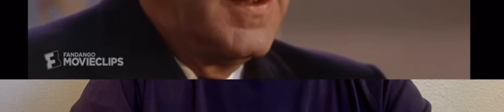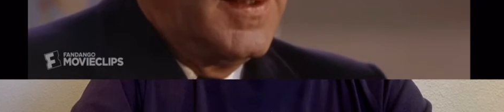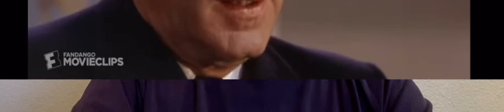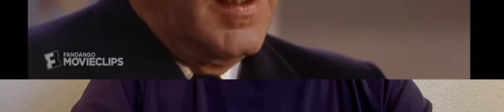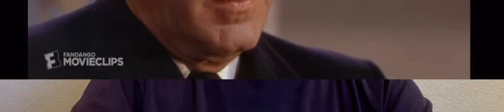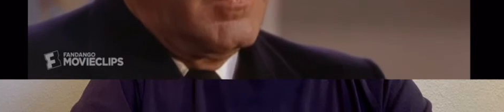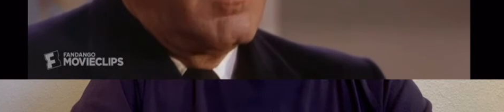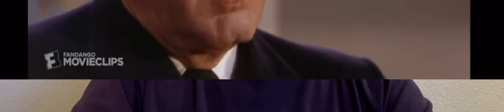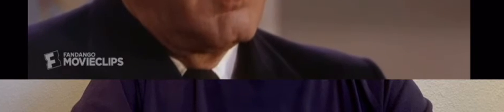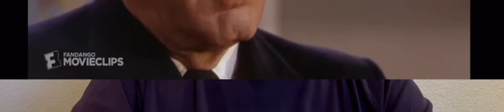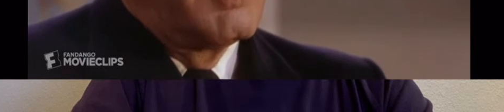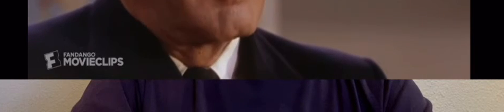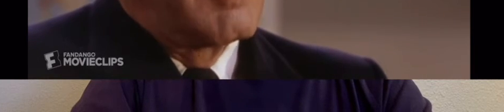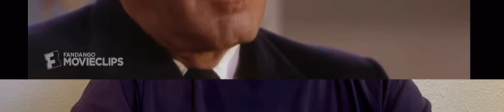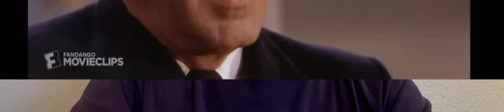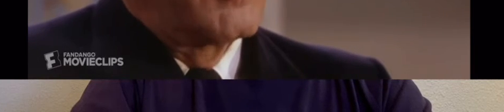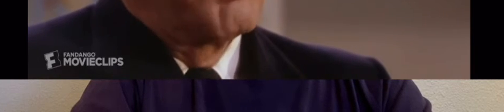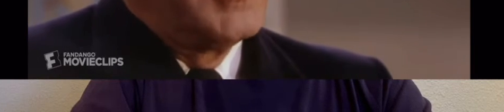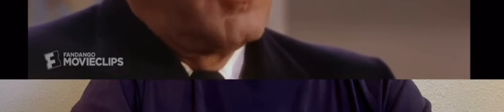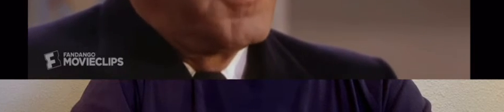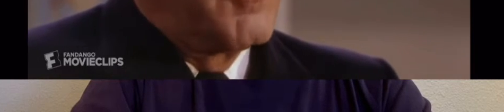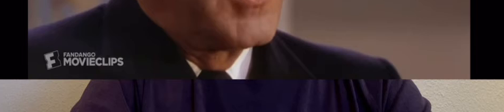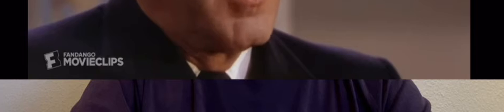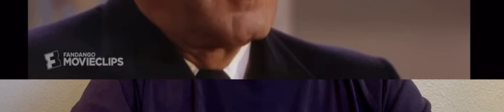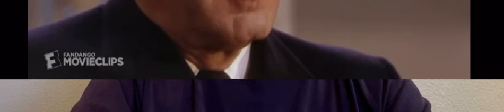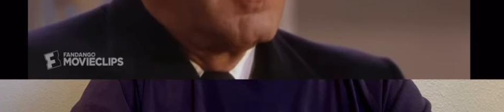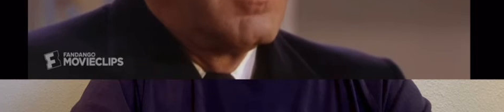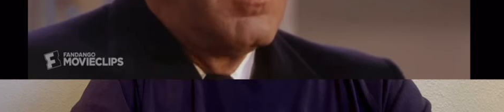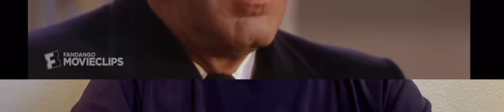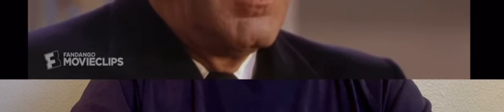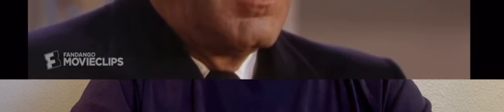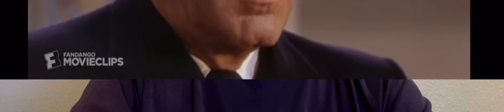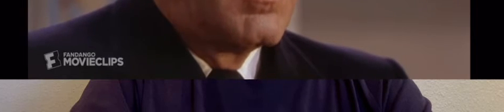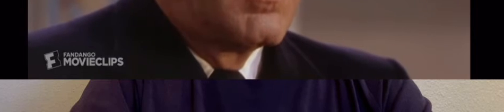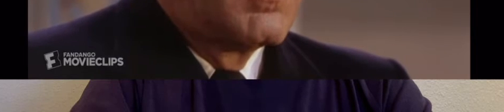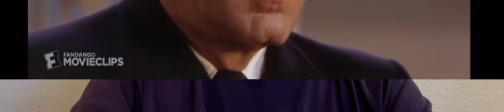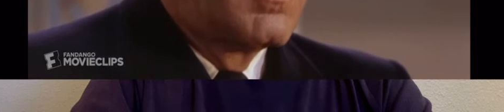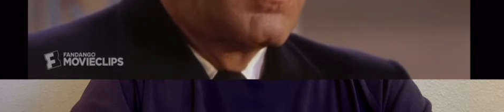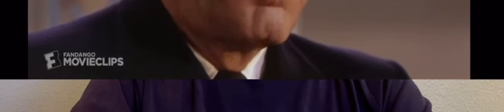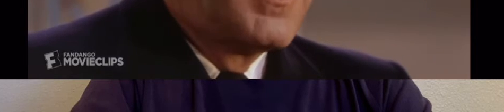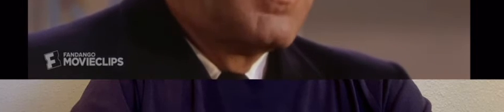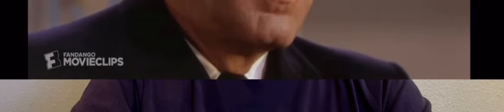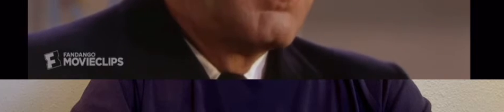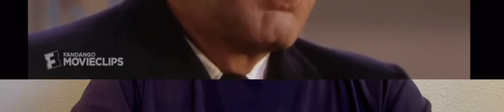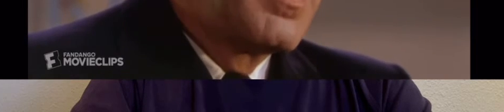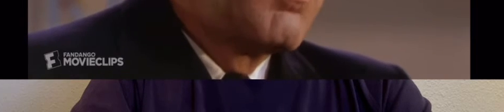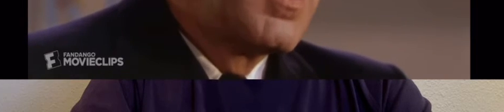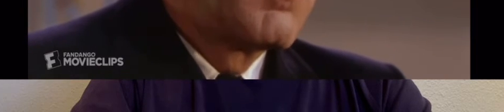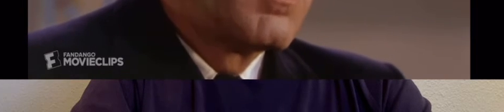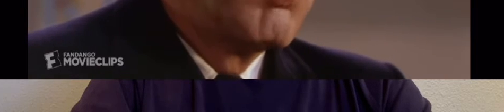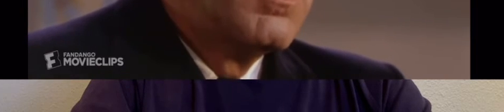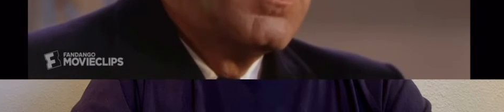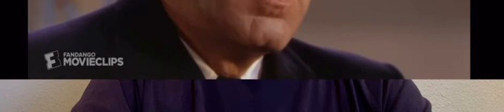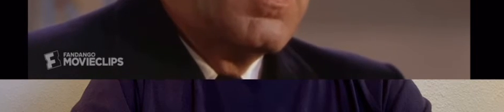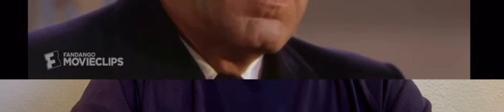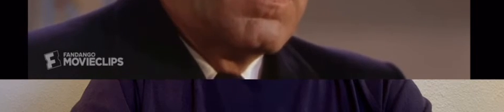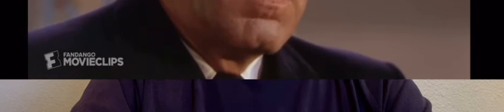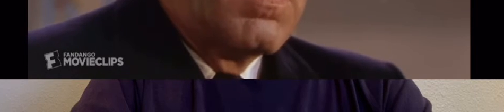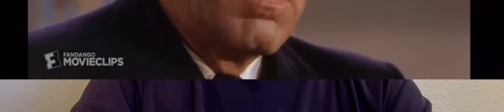why, just ask me specific questions and I'll be glad to answer